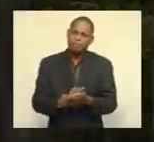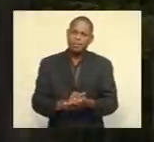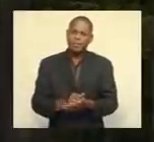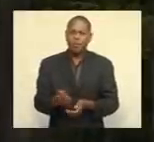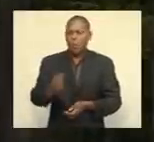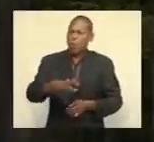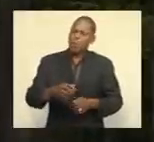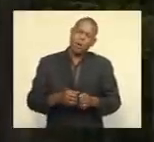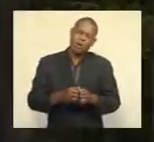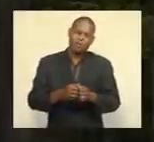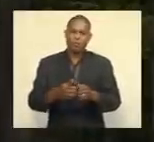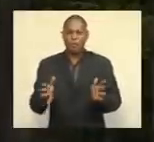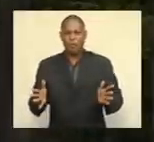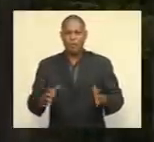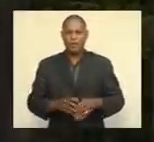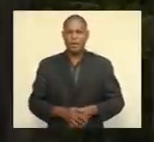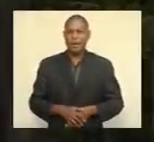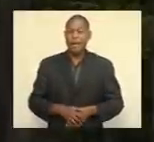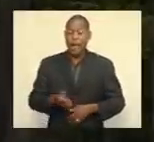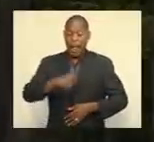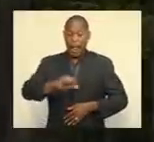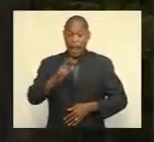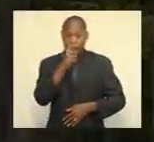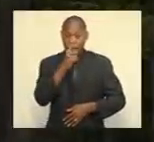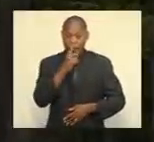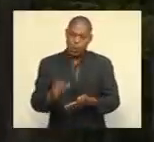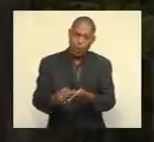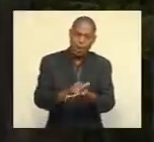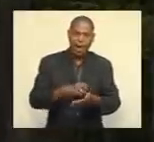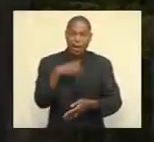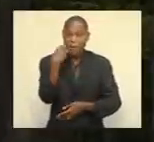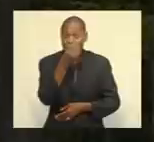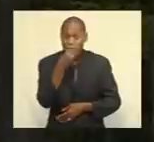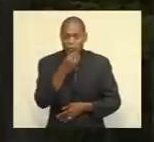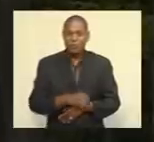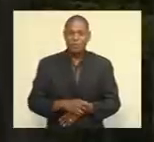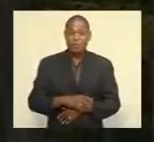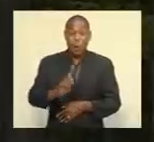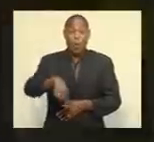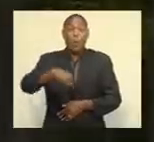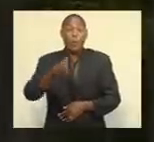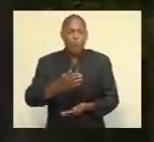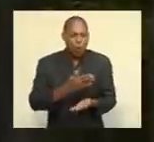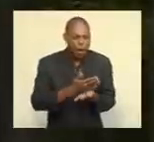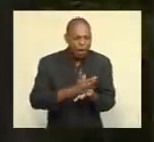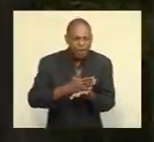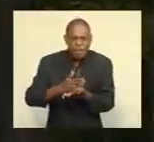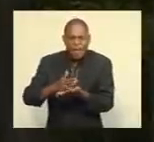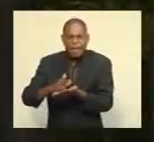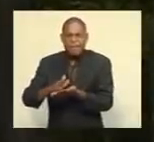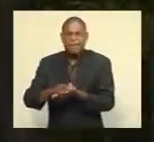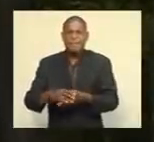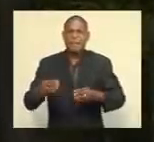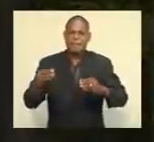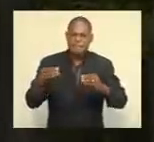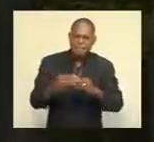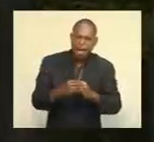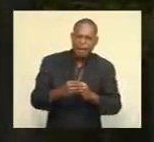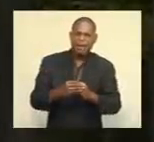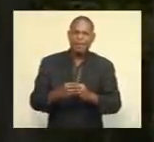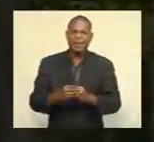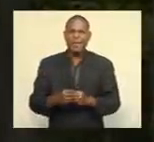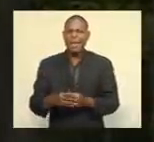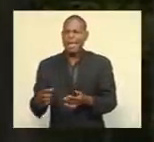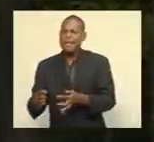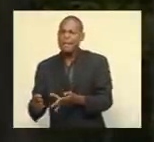and this will allow people to buy food. From tomorrow, the FNPF, banks and pharmacies will also be open to allow people